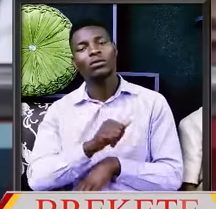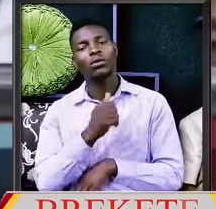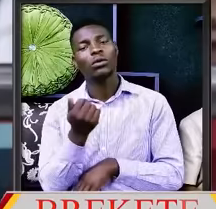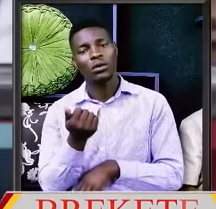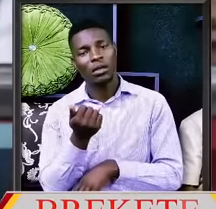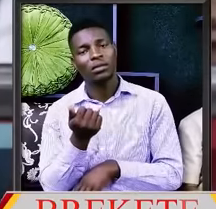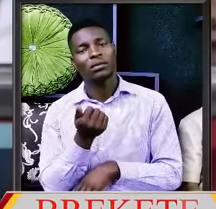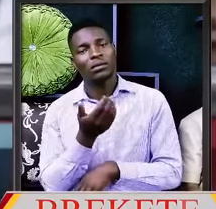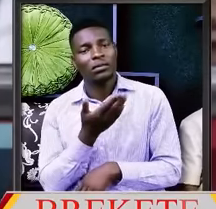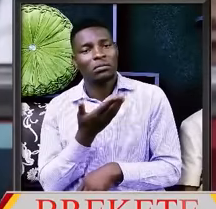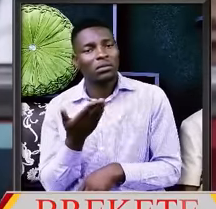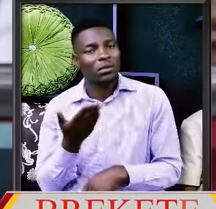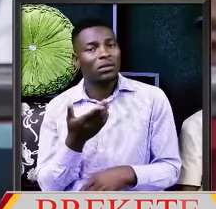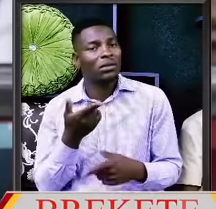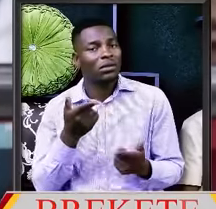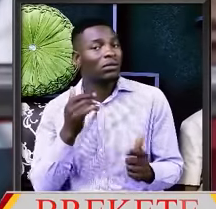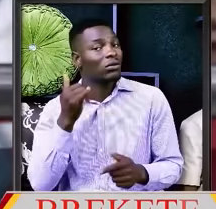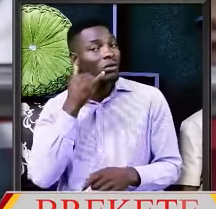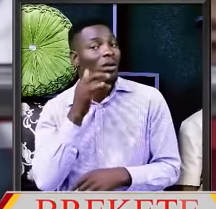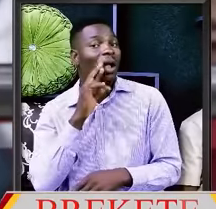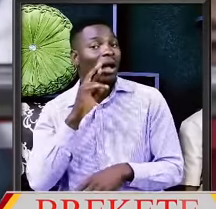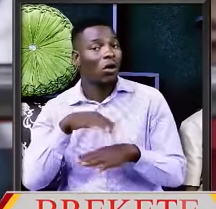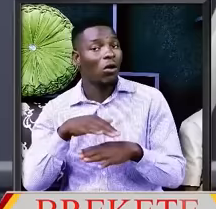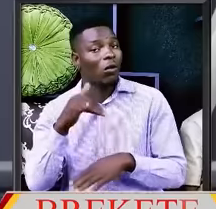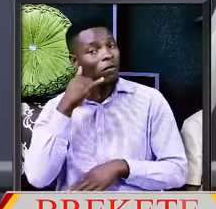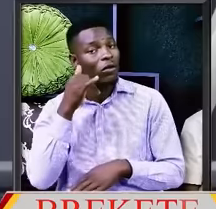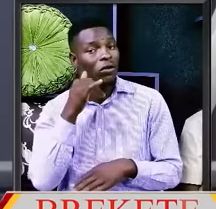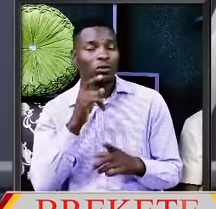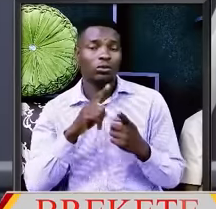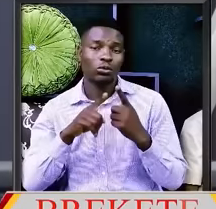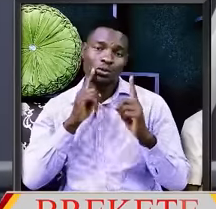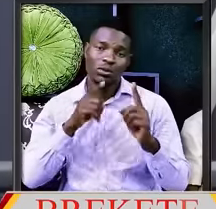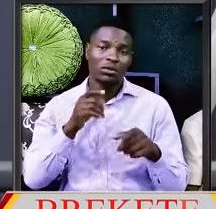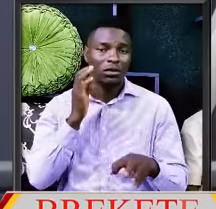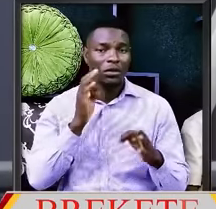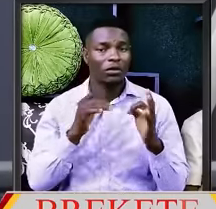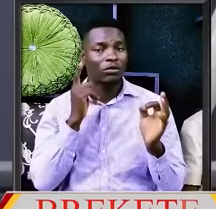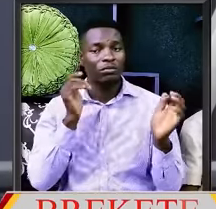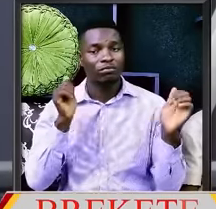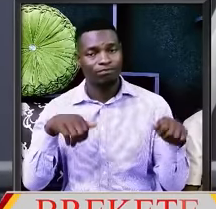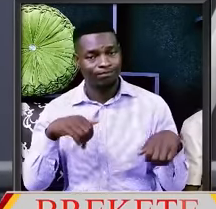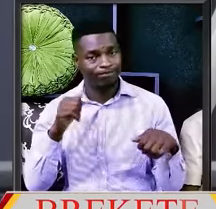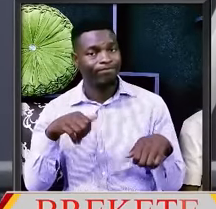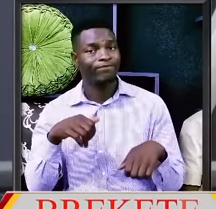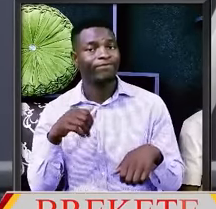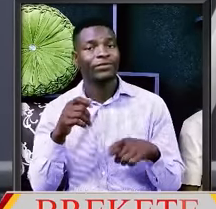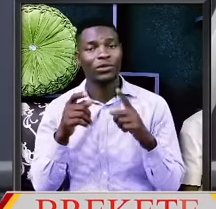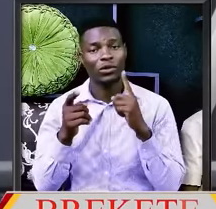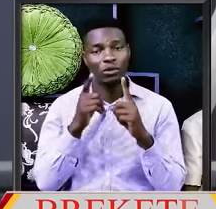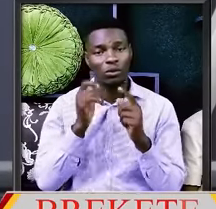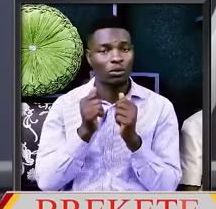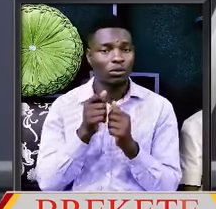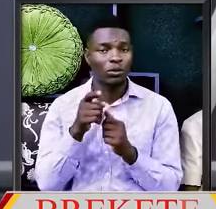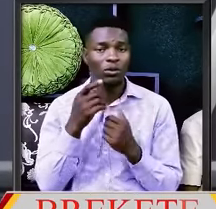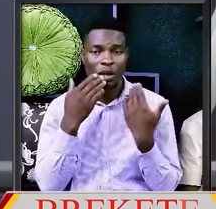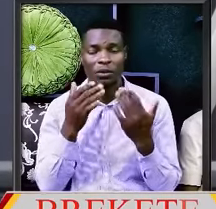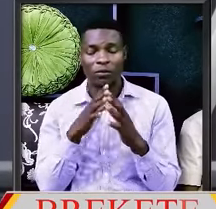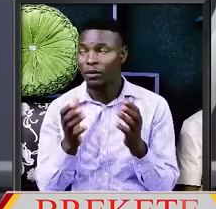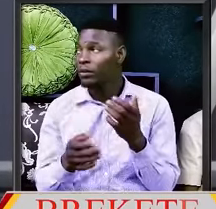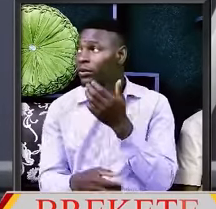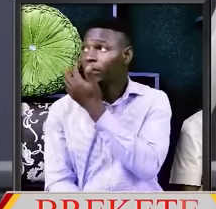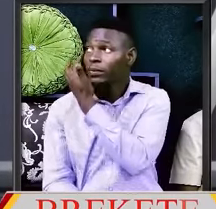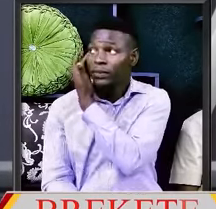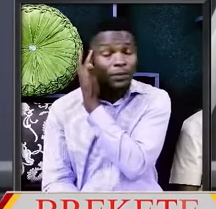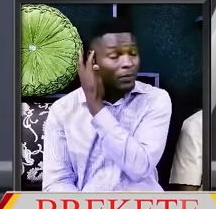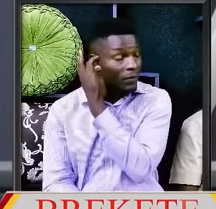something. You will see discover some things if she can be able to speak to you, sir. Okay, sir. Thank you very much. All right, sir.